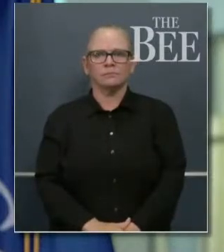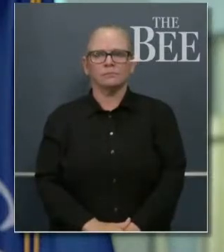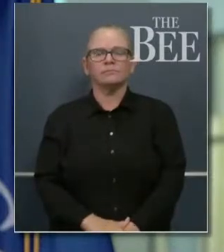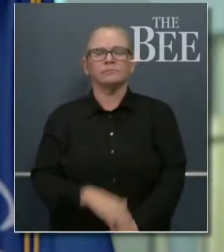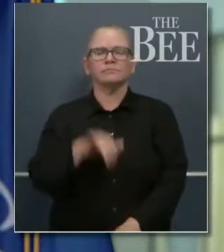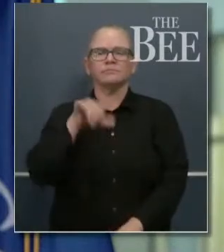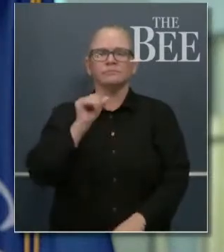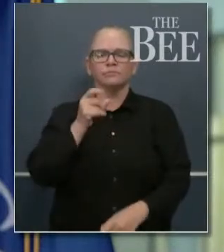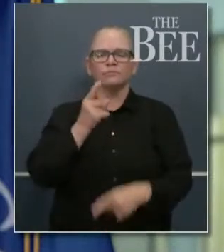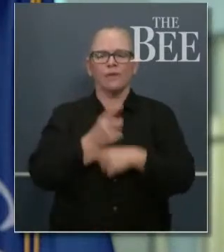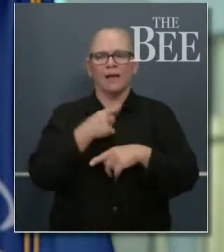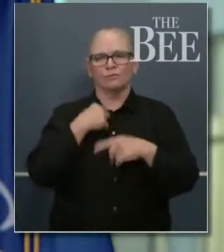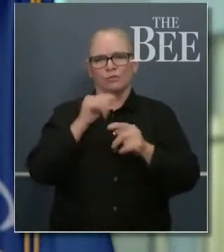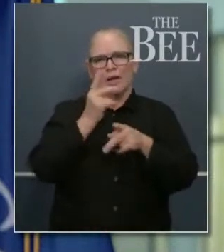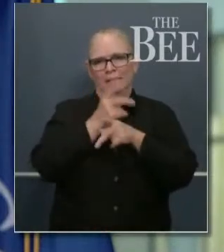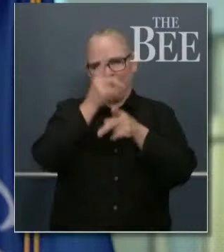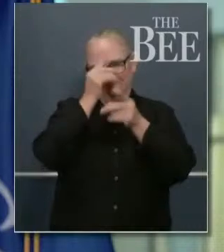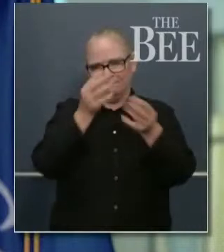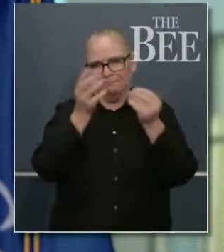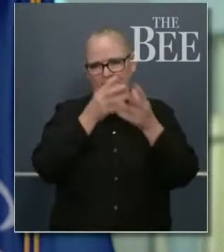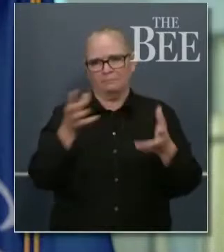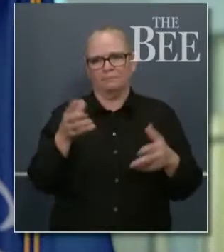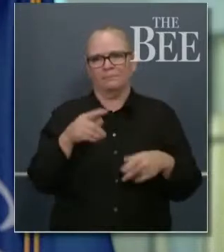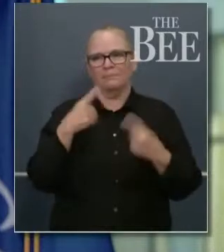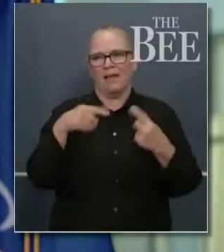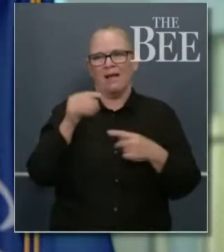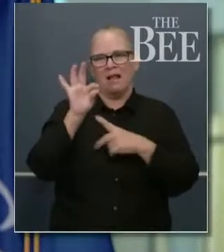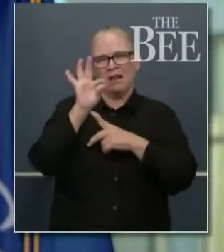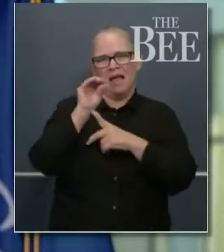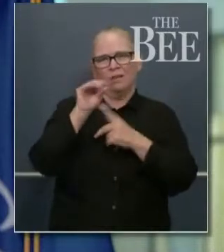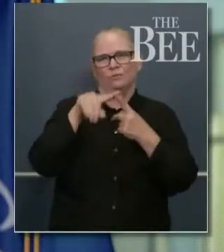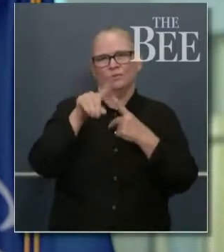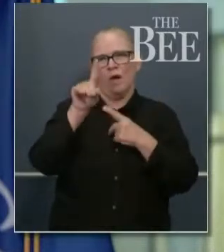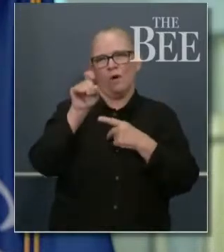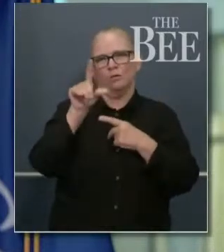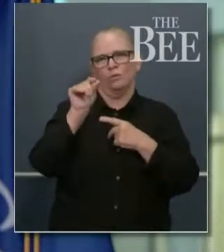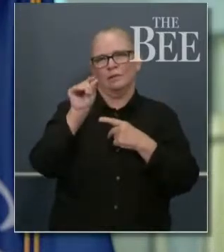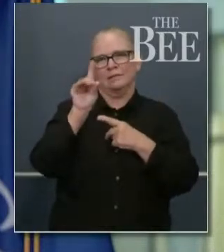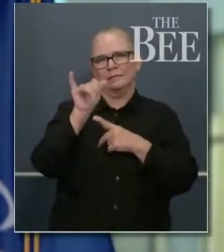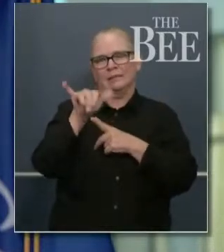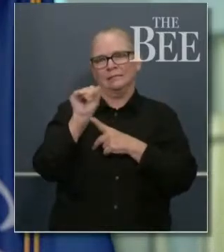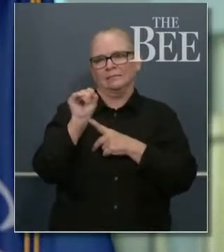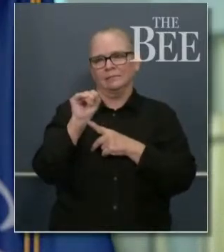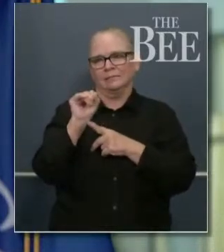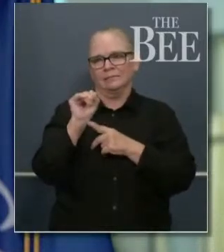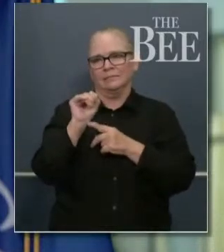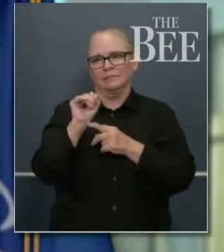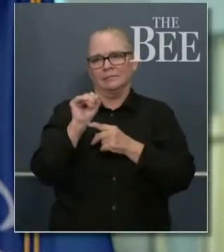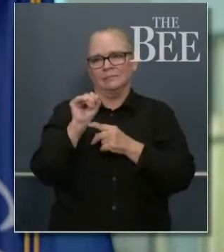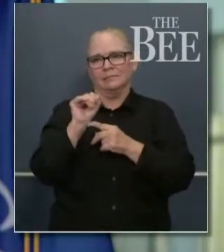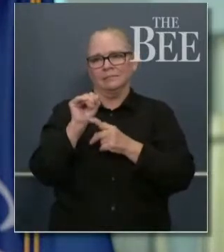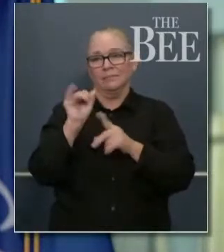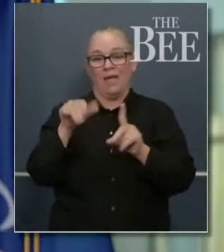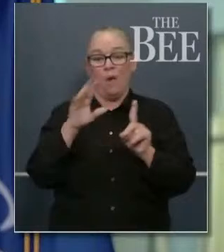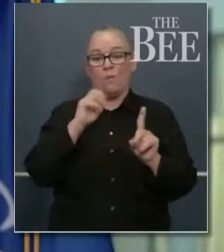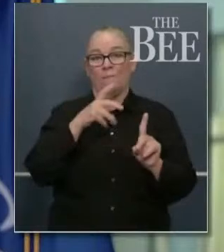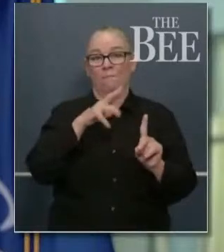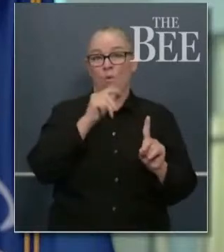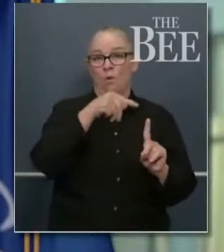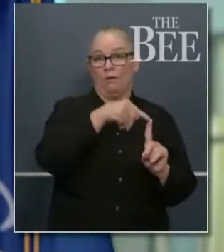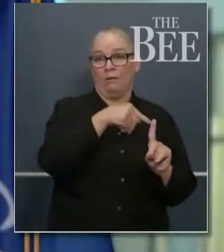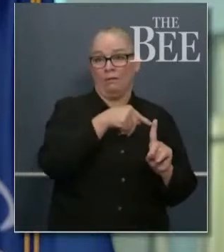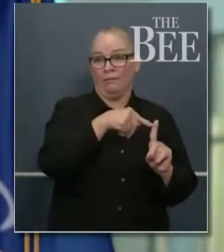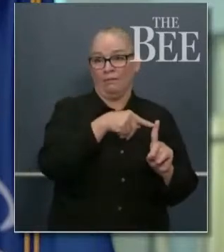for now 90 to 120 days. As it relates to the specific report, we are just days